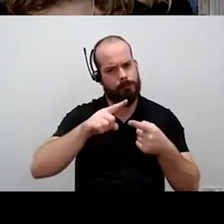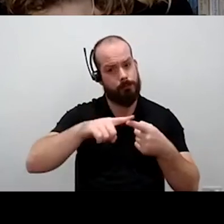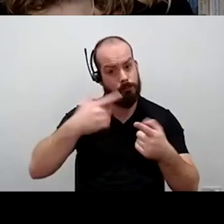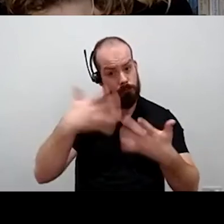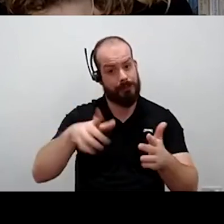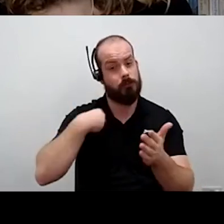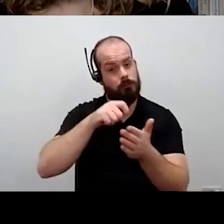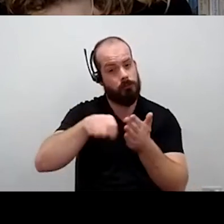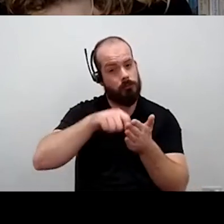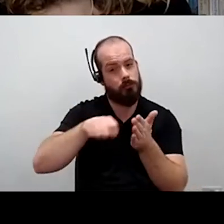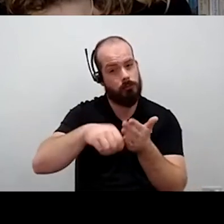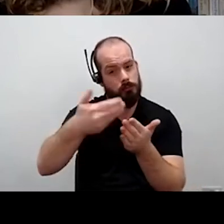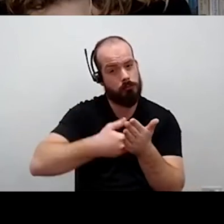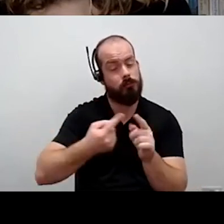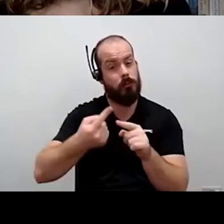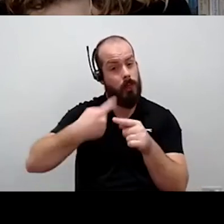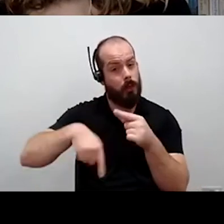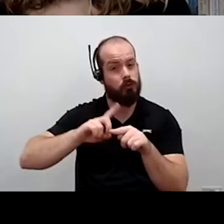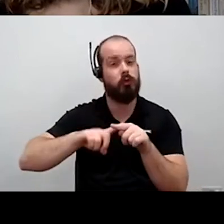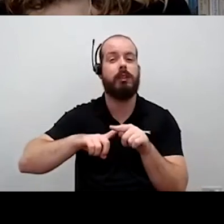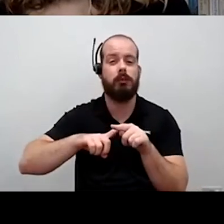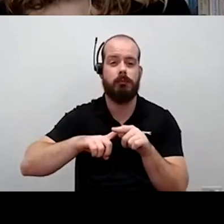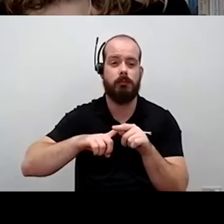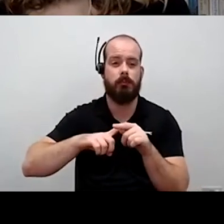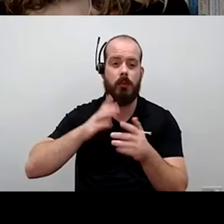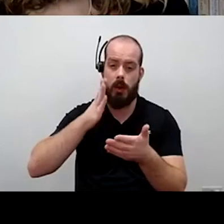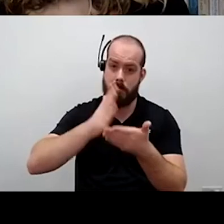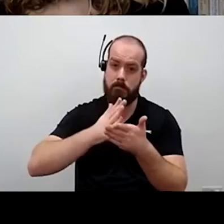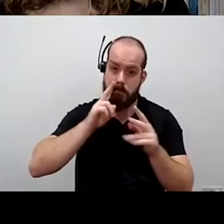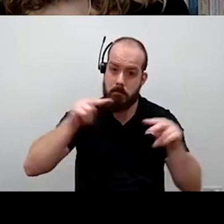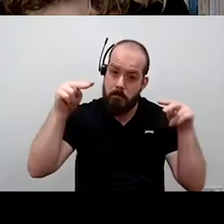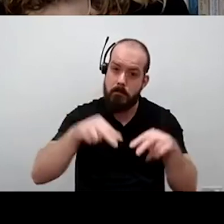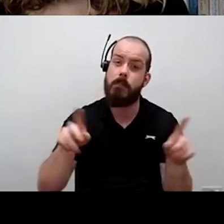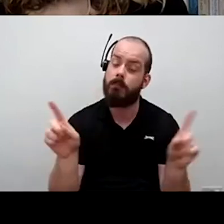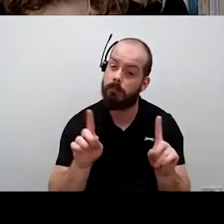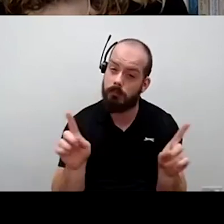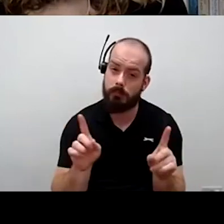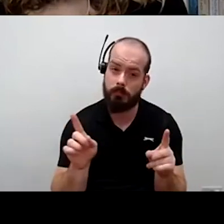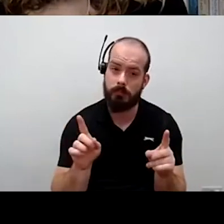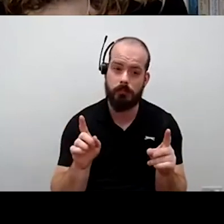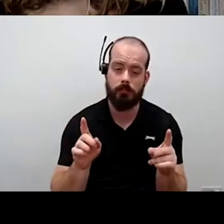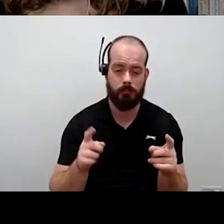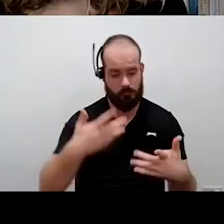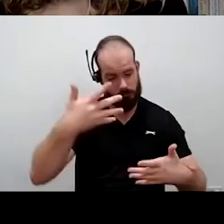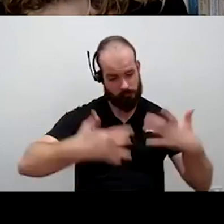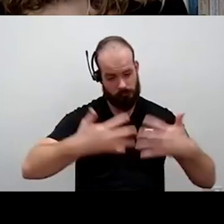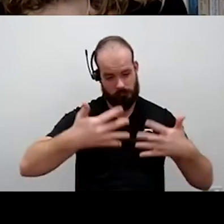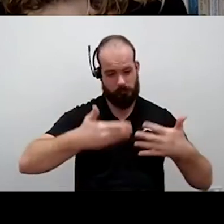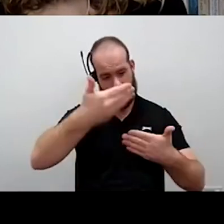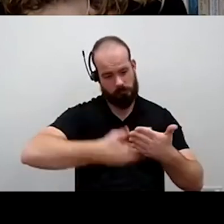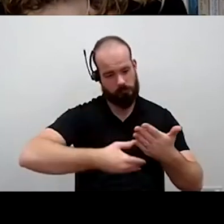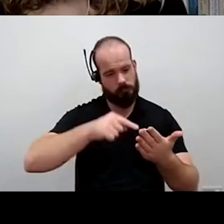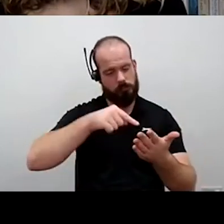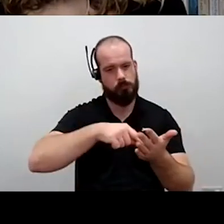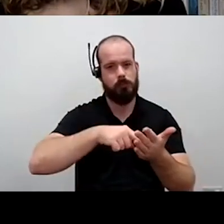colleagues just last year, looking empirically at what statistically is the association of the uptake